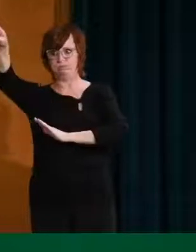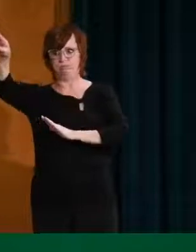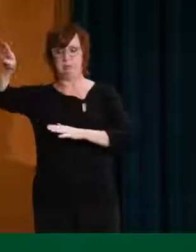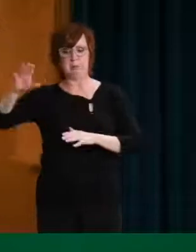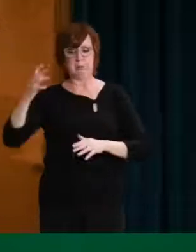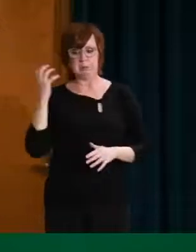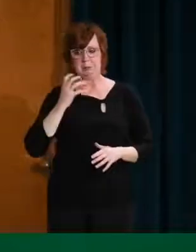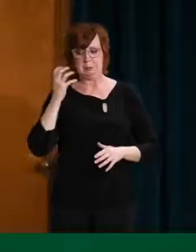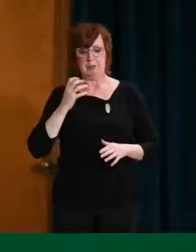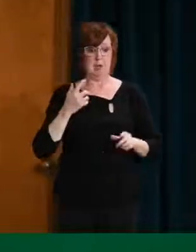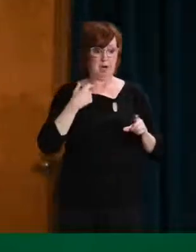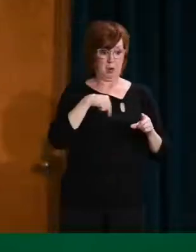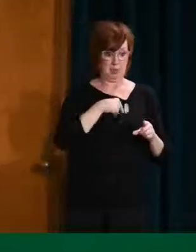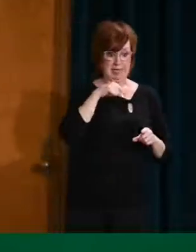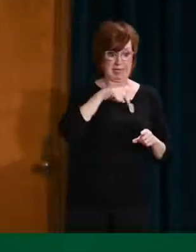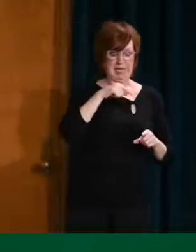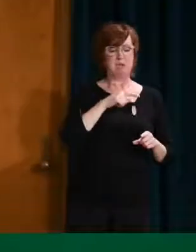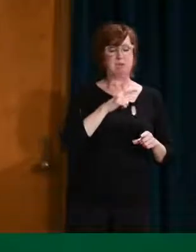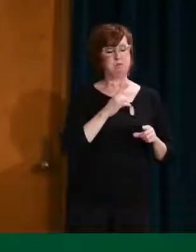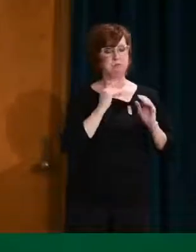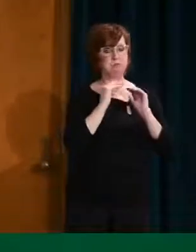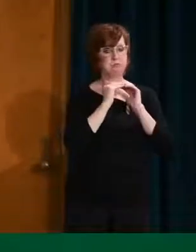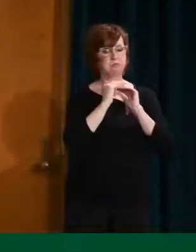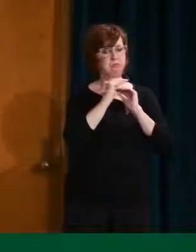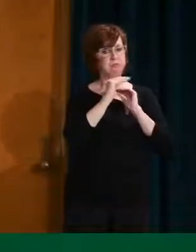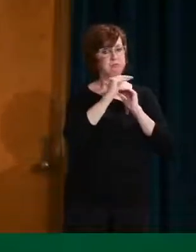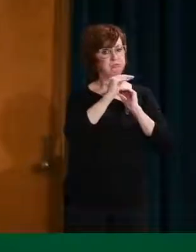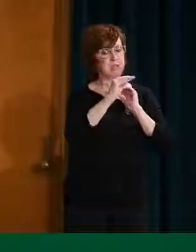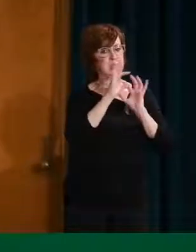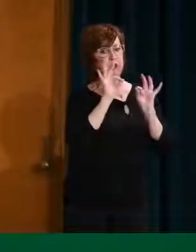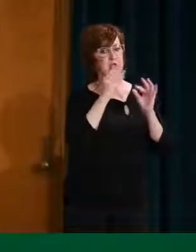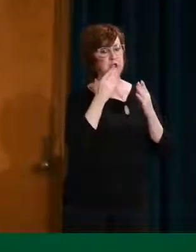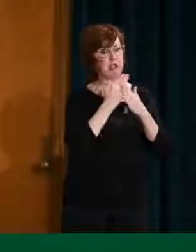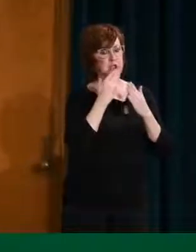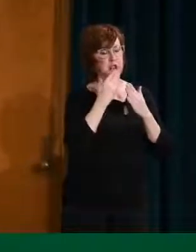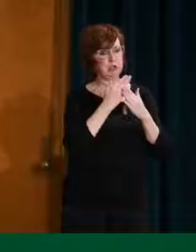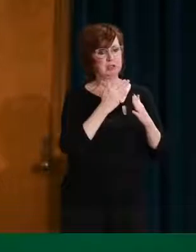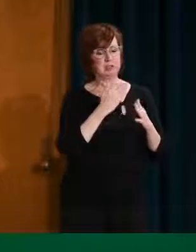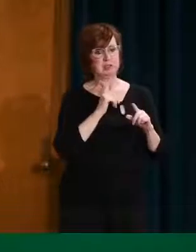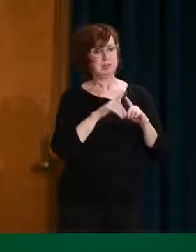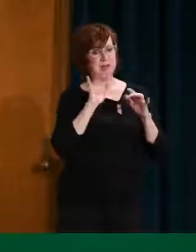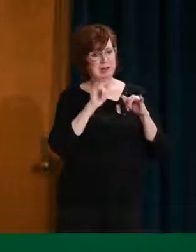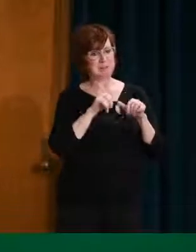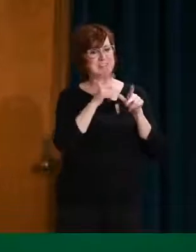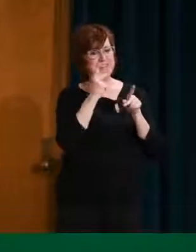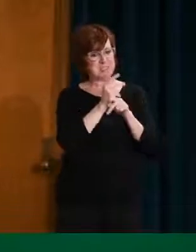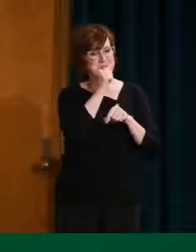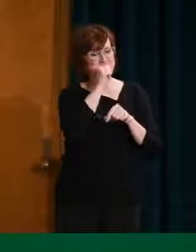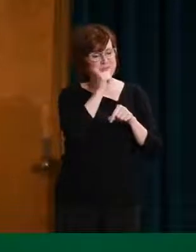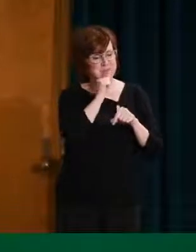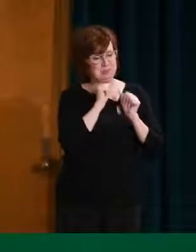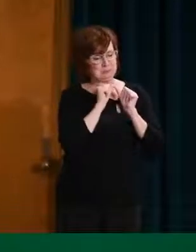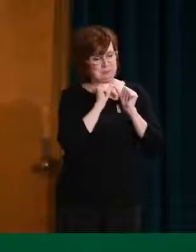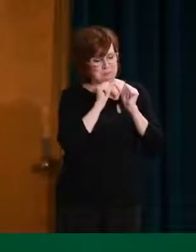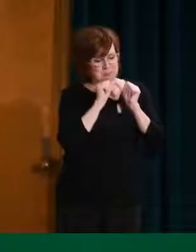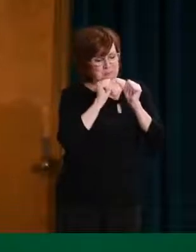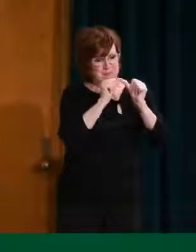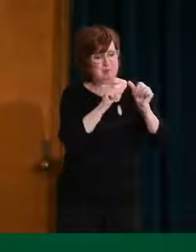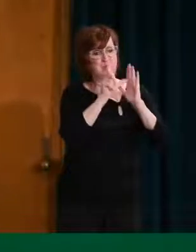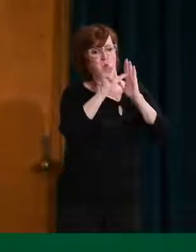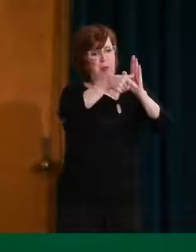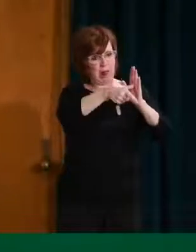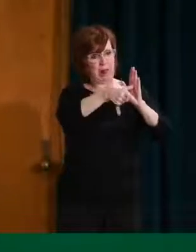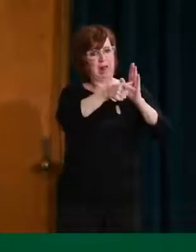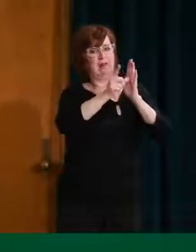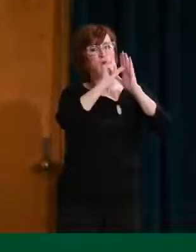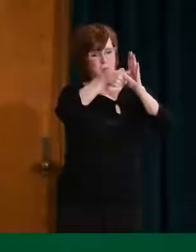stable, but it's really important that we continue to maintain that discipline for the next little while and make sure that we remain as low